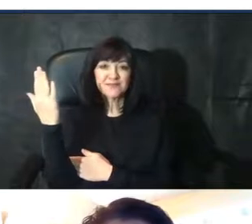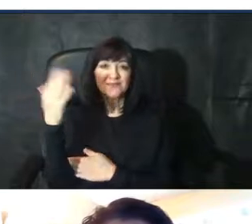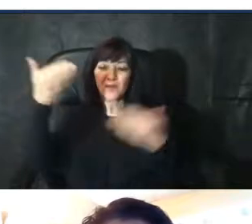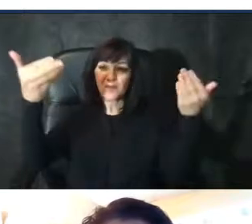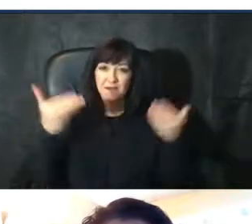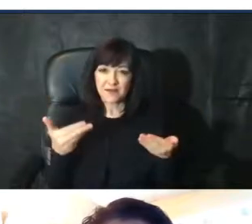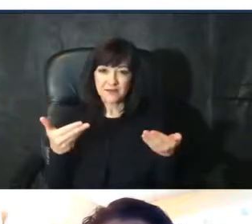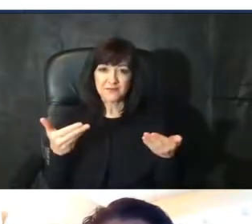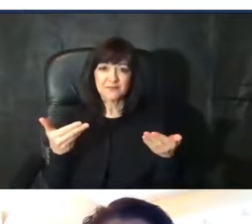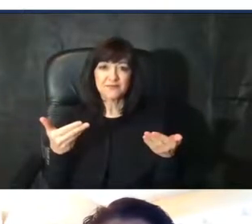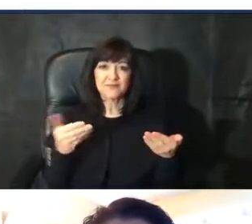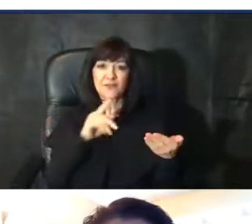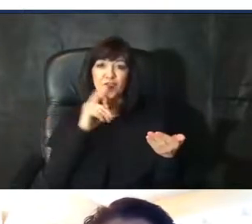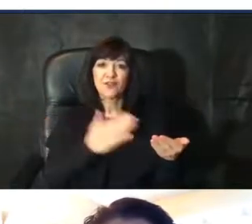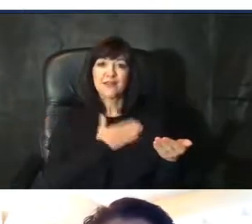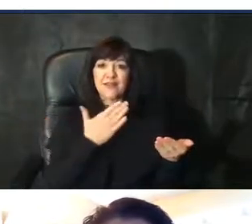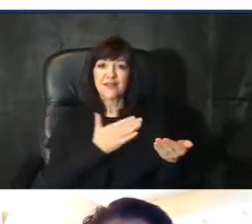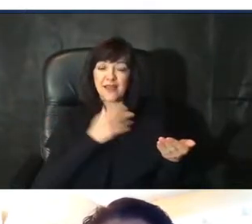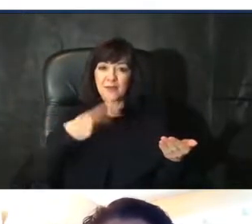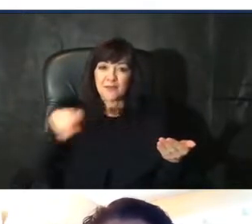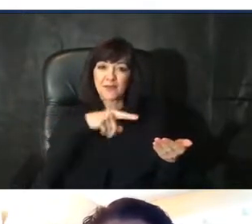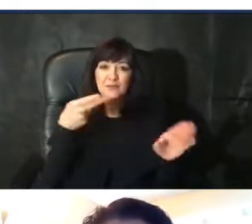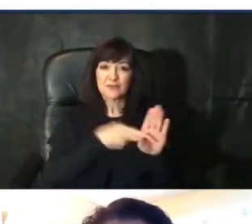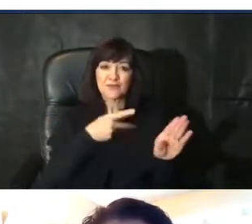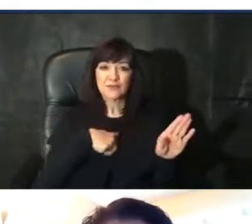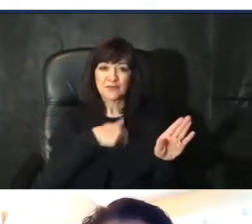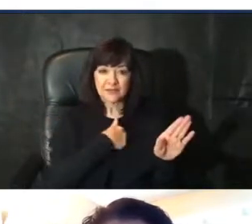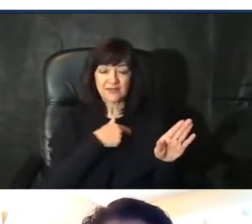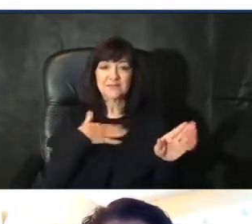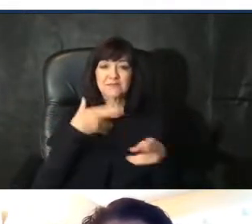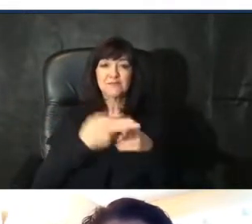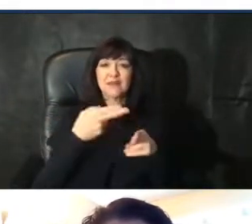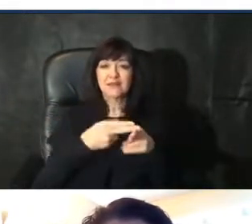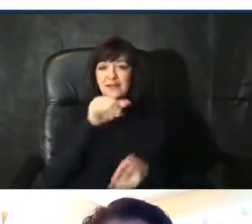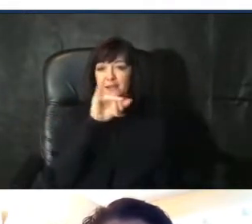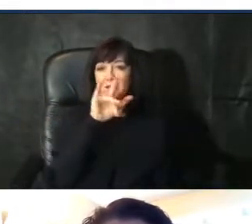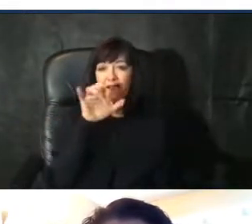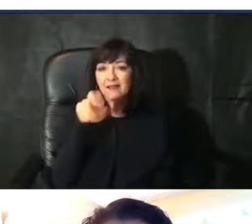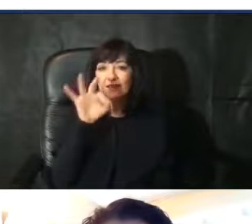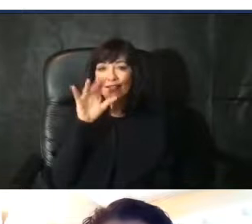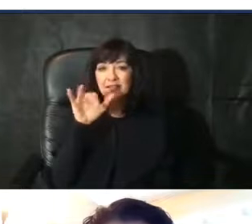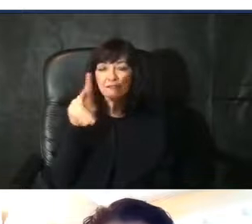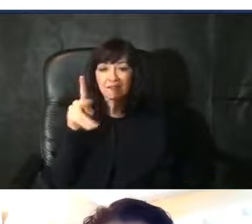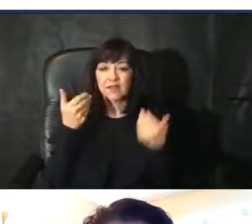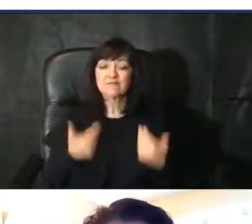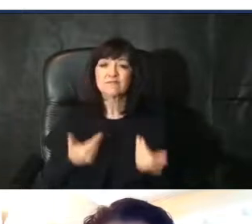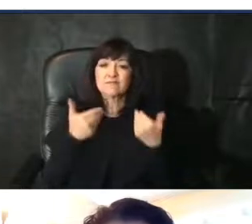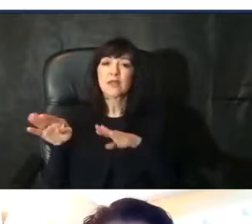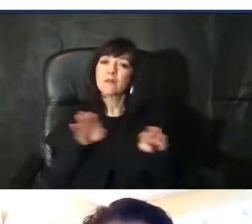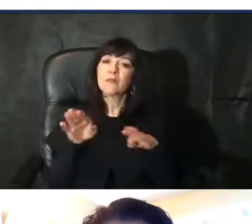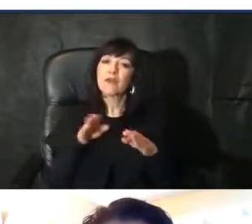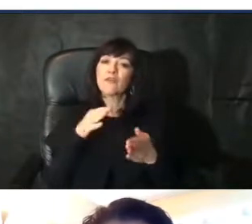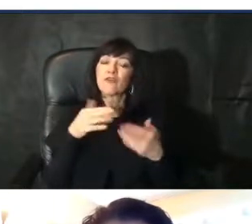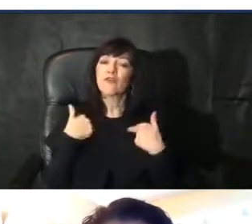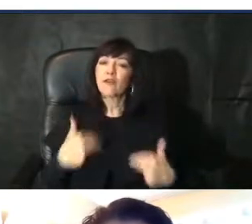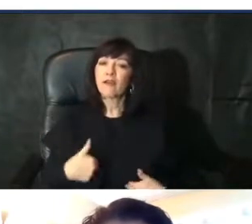welcome. Really happy that you can join us. My name is Aileen Fink. I am a behavioral health administrator with the